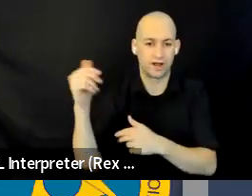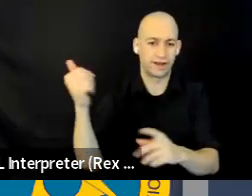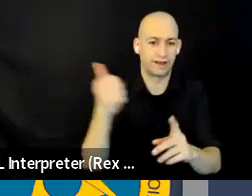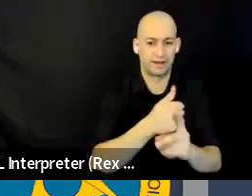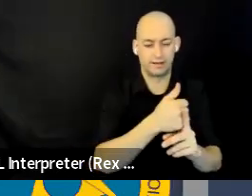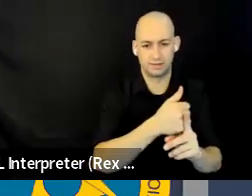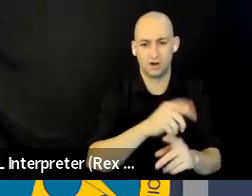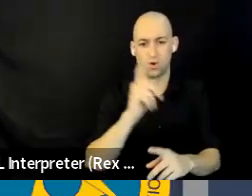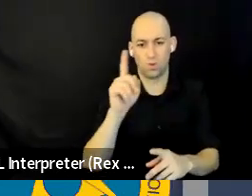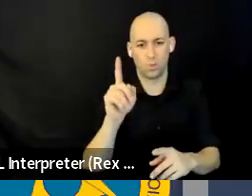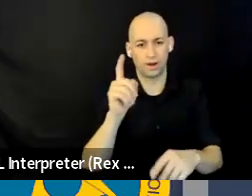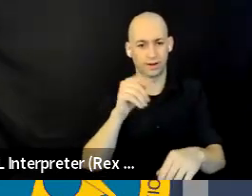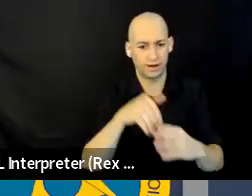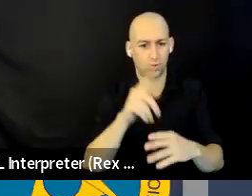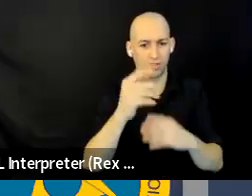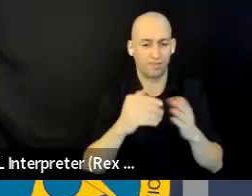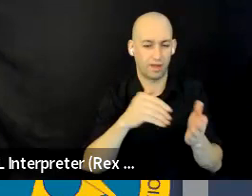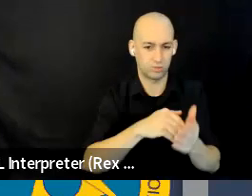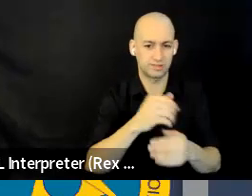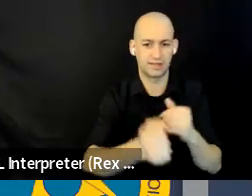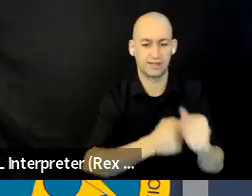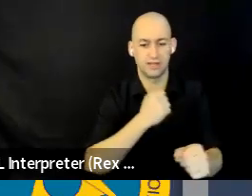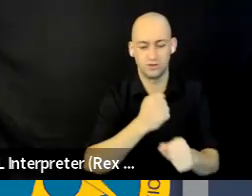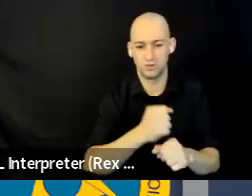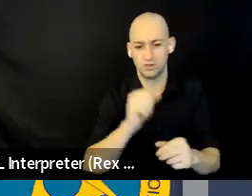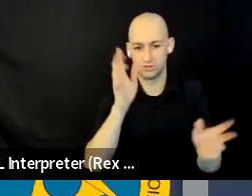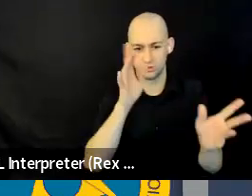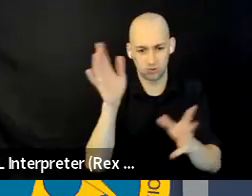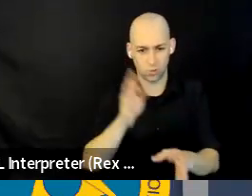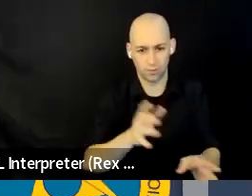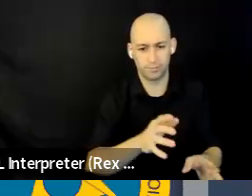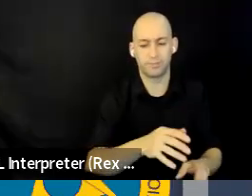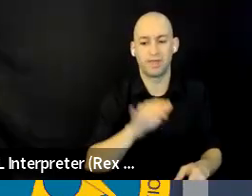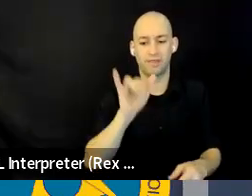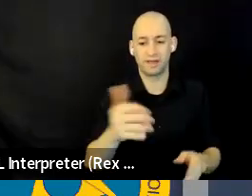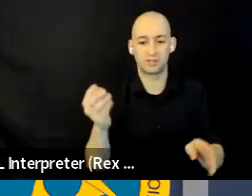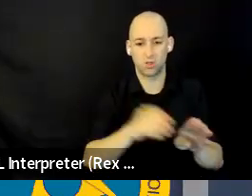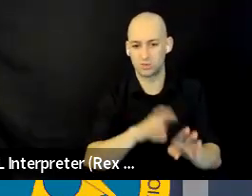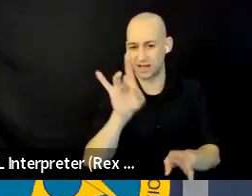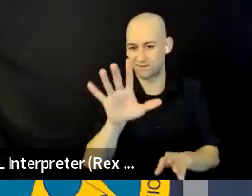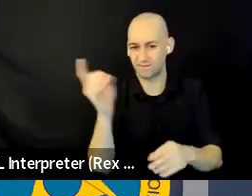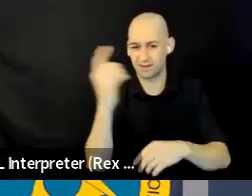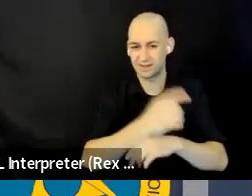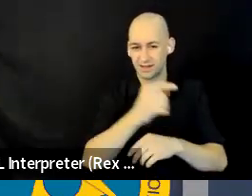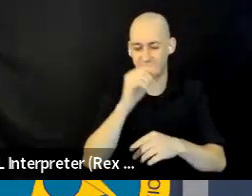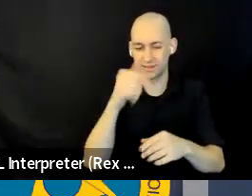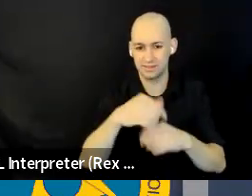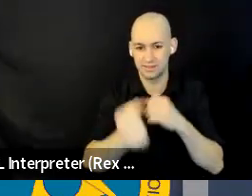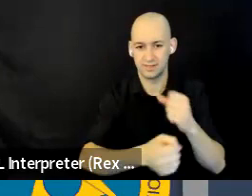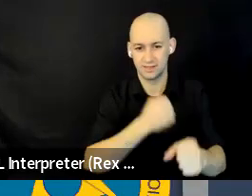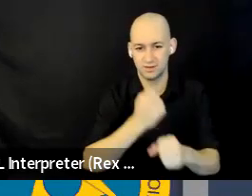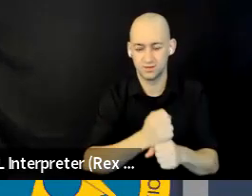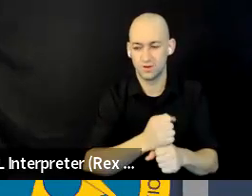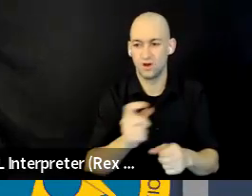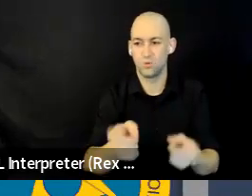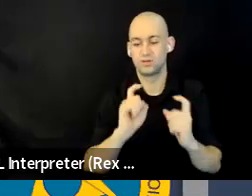storm levels. That roadway has now been closed 85 days this year. And we take it as kind of a